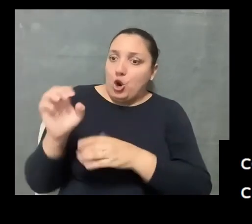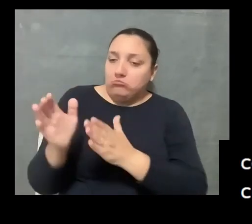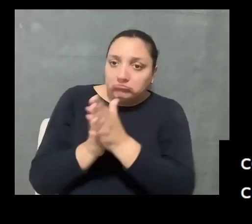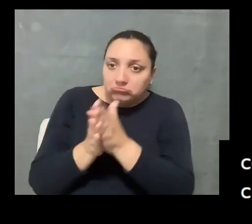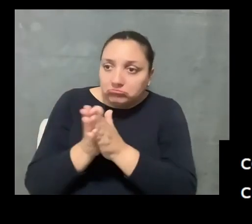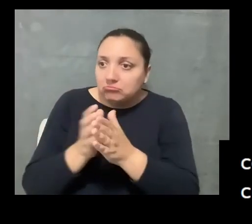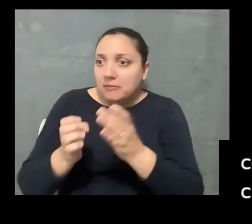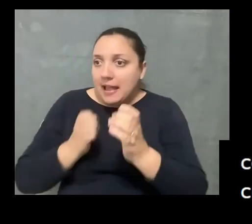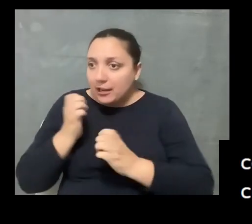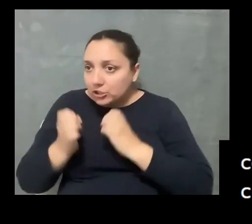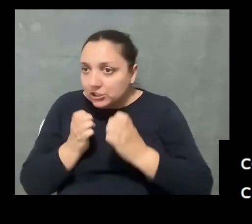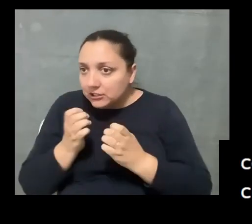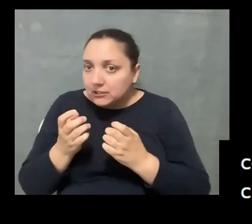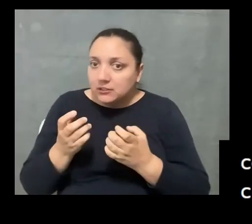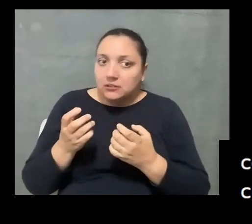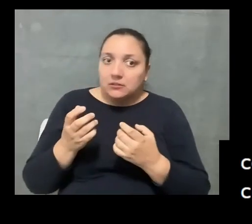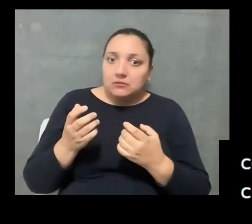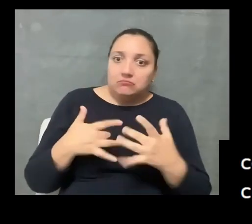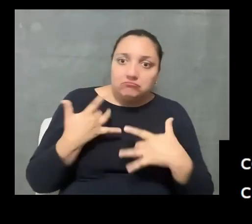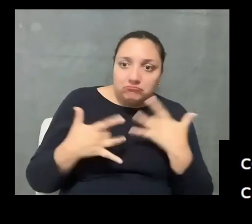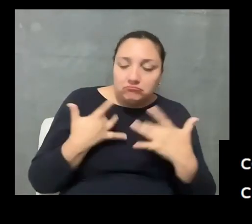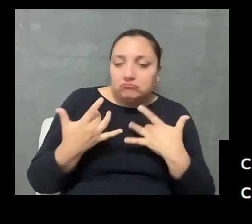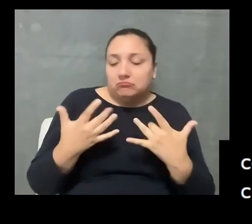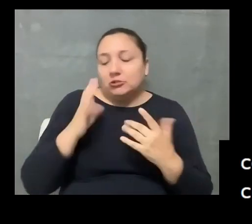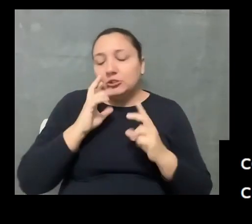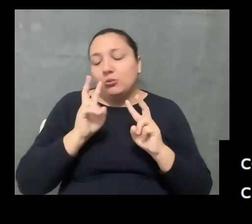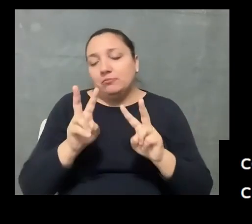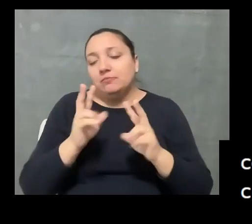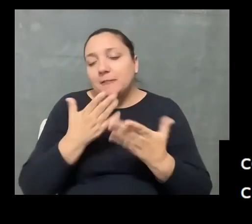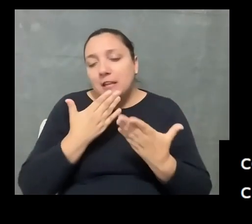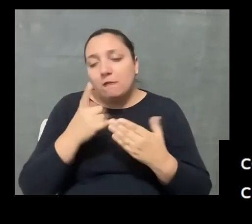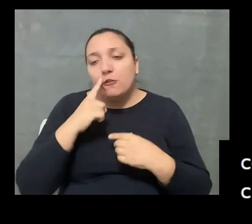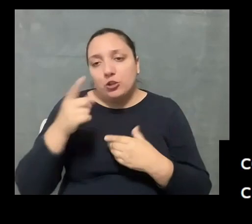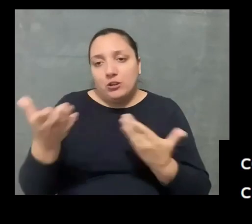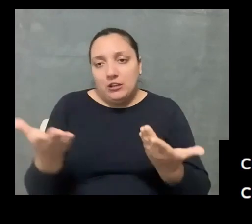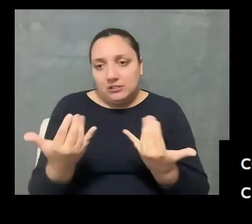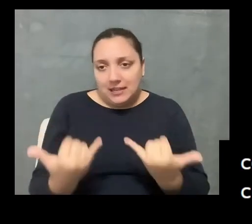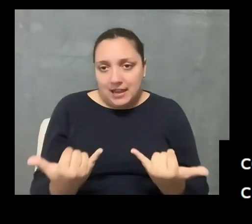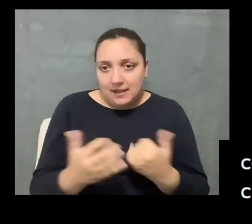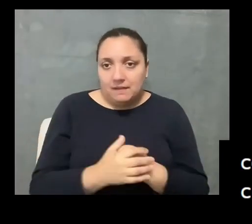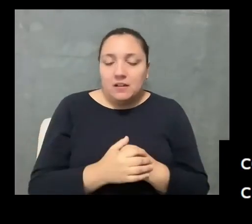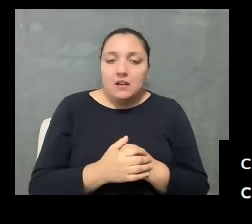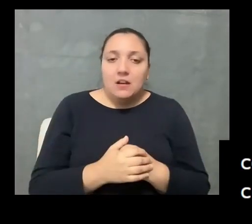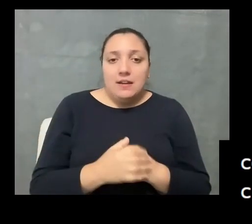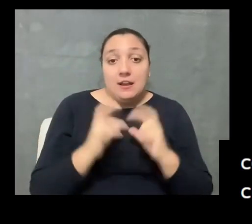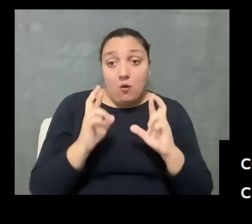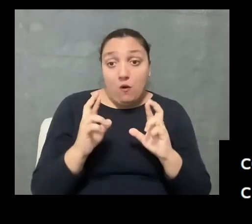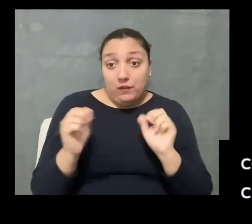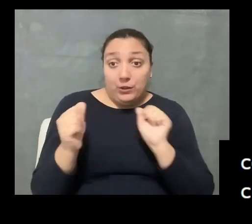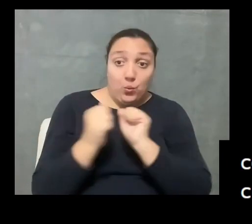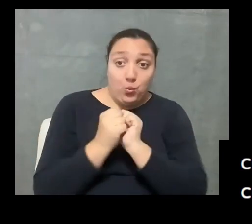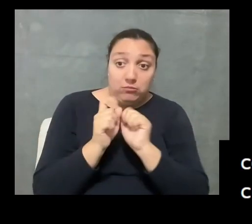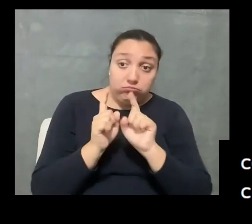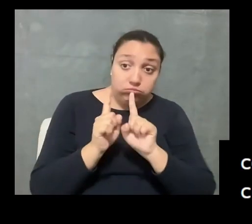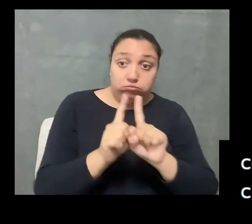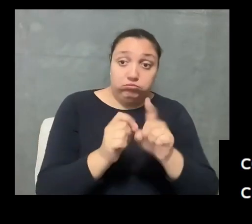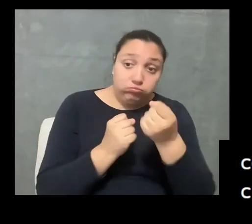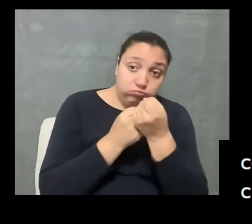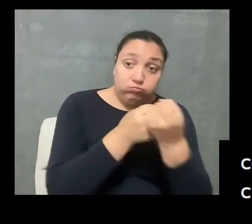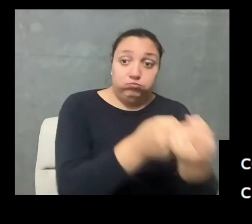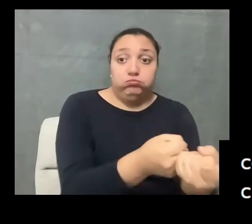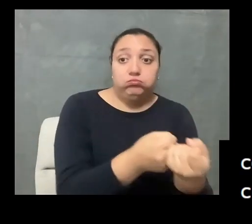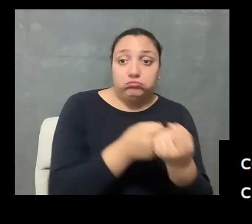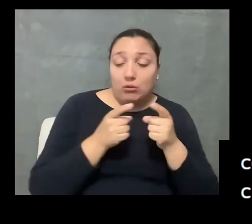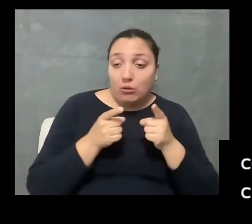We need the new energy. And we're really, really thankful to have you all here today and hopefully along with us through the rest of the